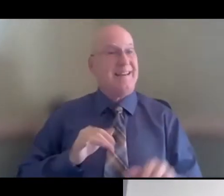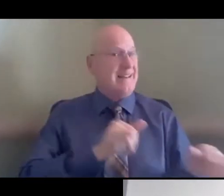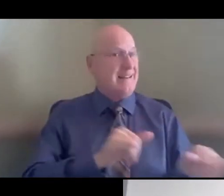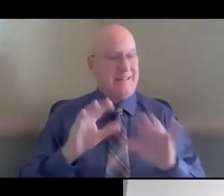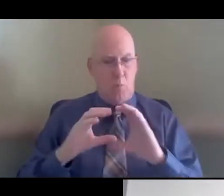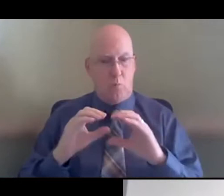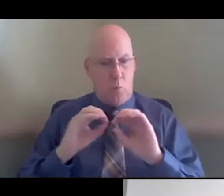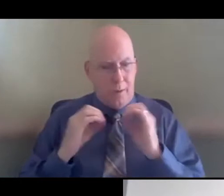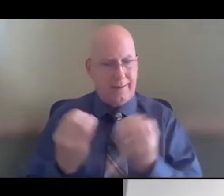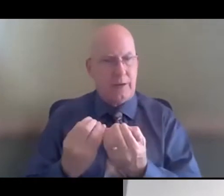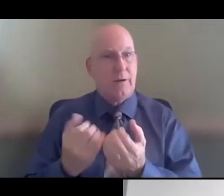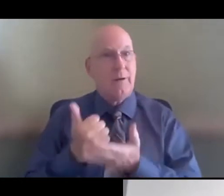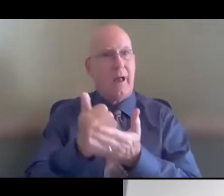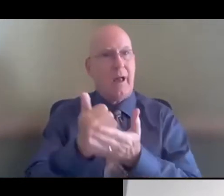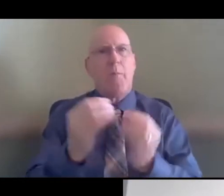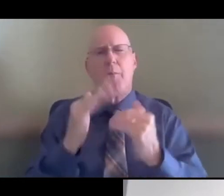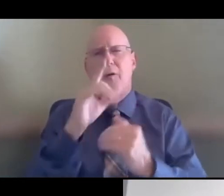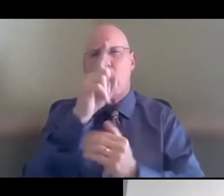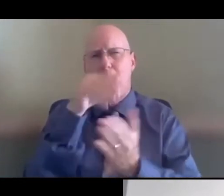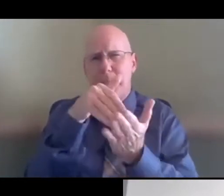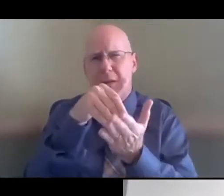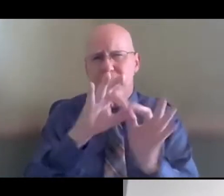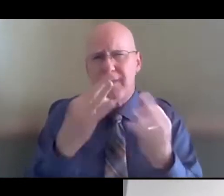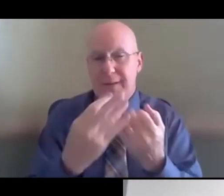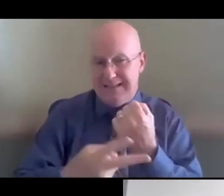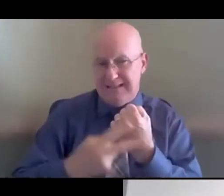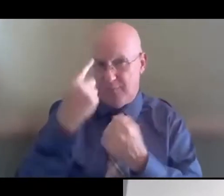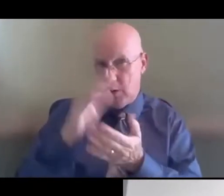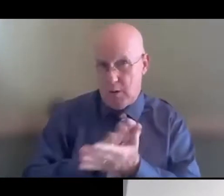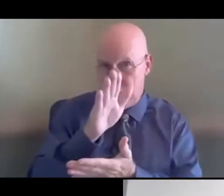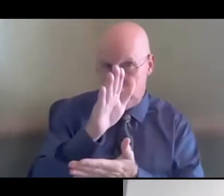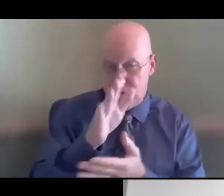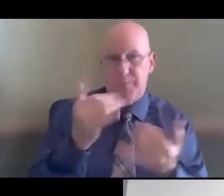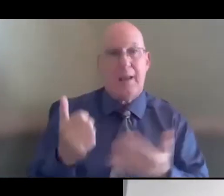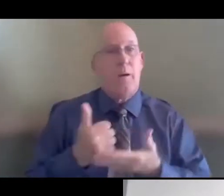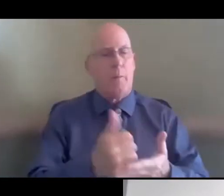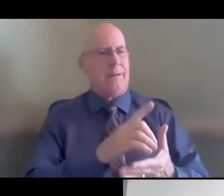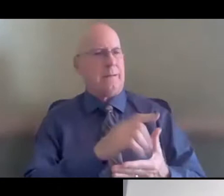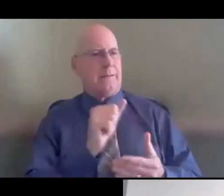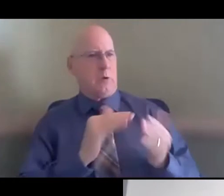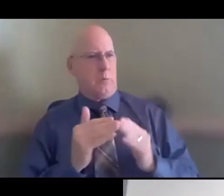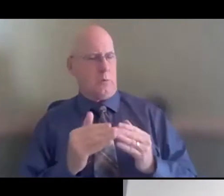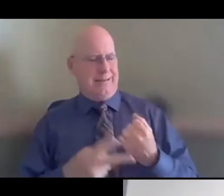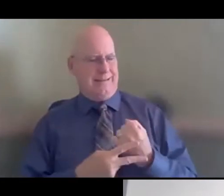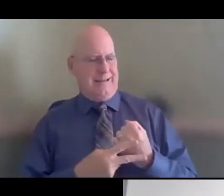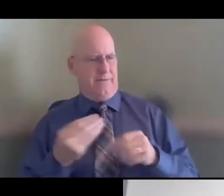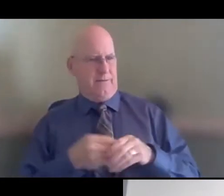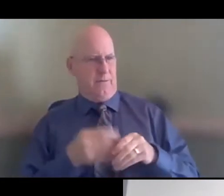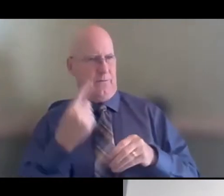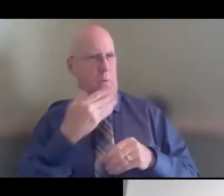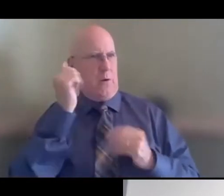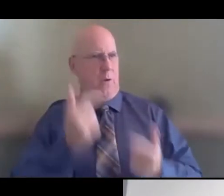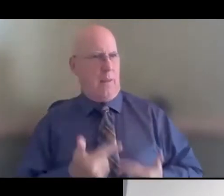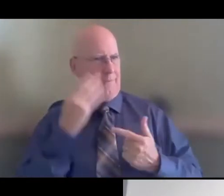families save for higher education expenses is now helping the disability community save for a better life experience.